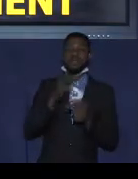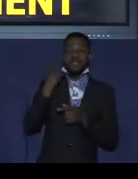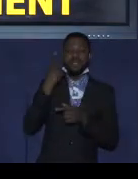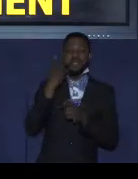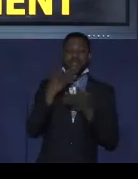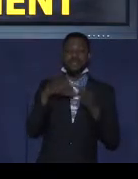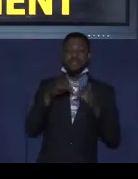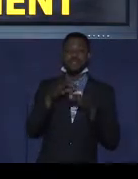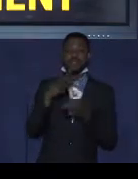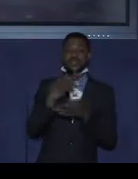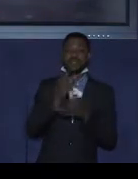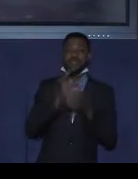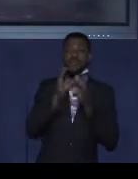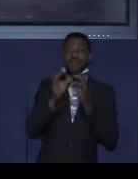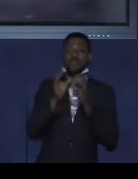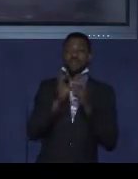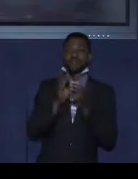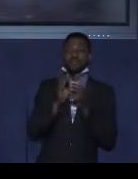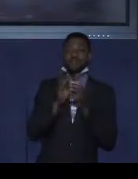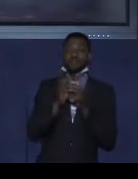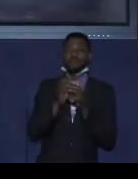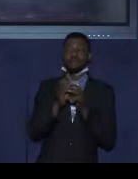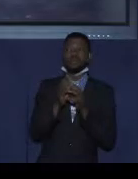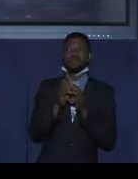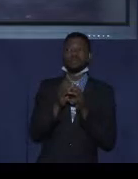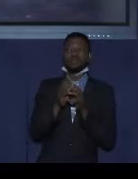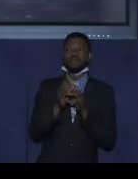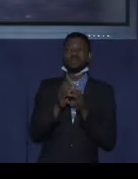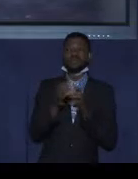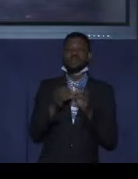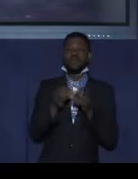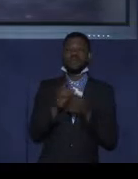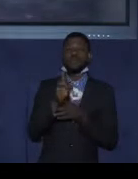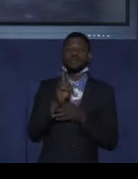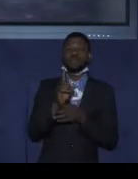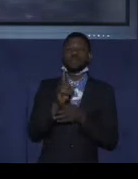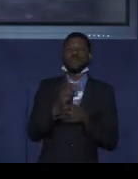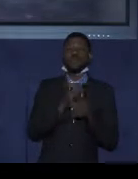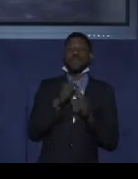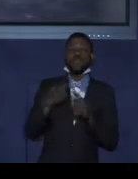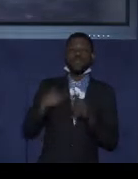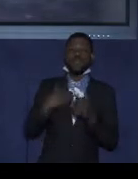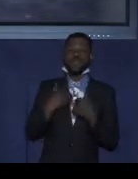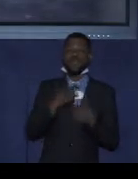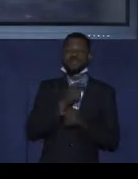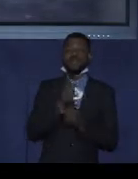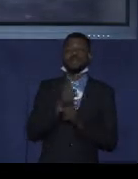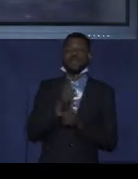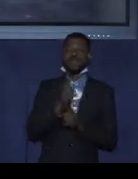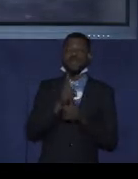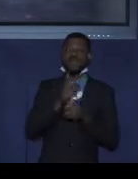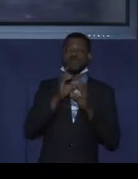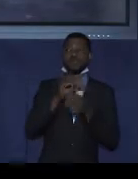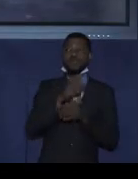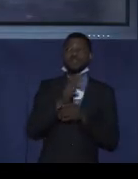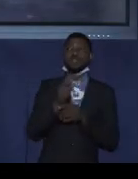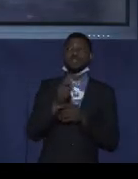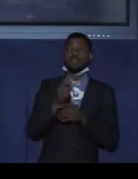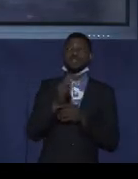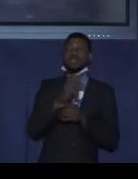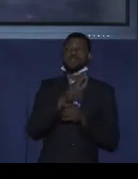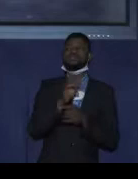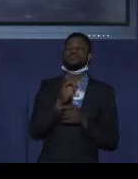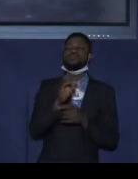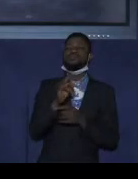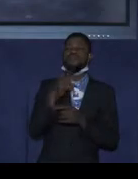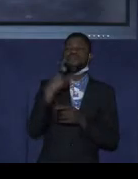at the importance of communication in group conflict management. One, when we have a proper communication, it will serve